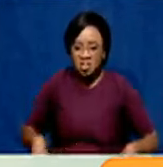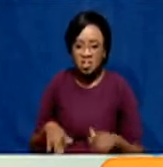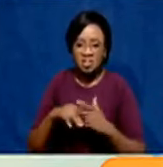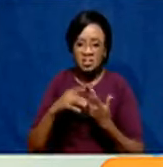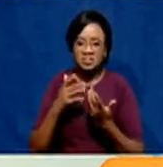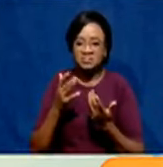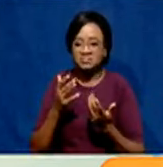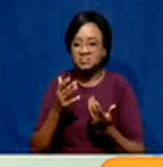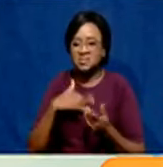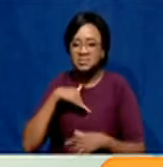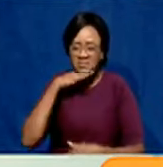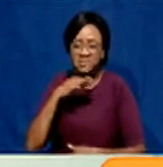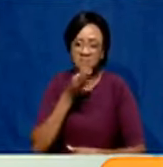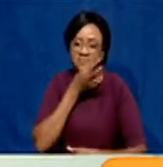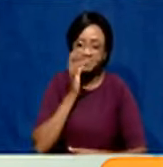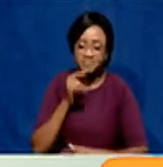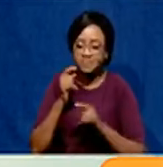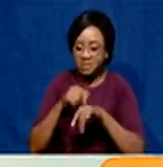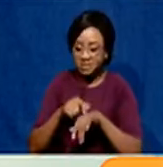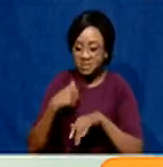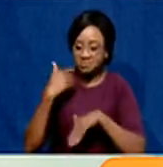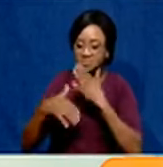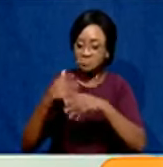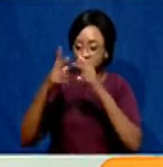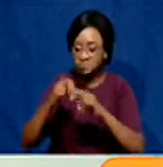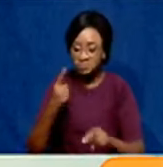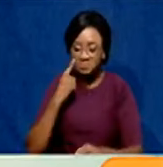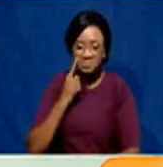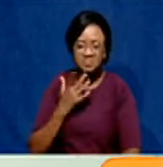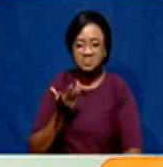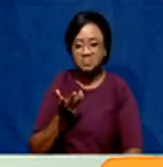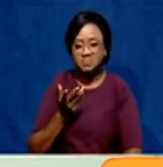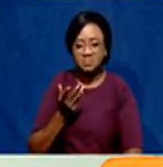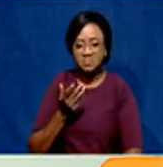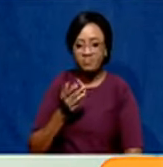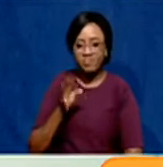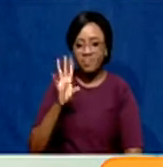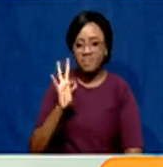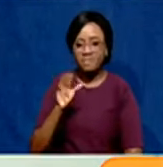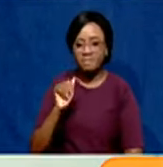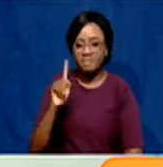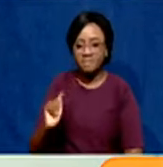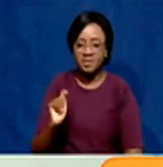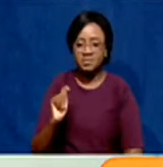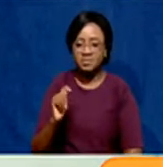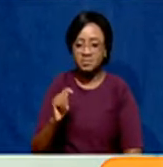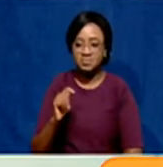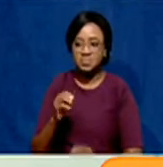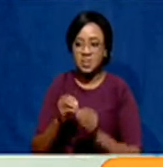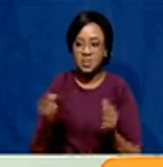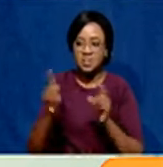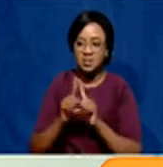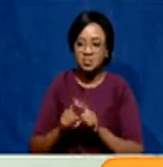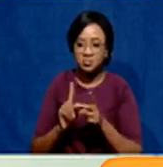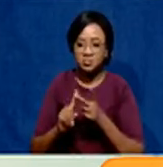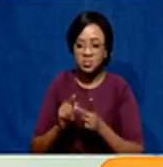thin. Upon autopsy, body fat was diminished completely. The organs which you usually look